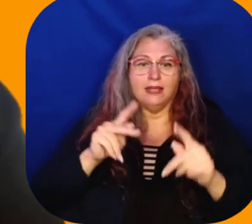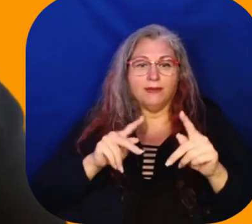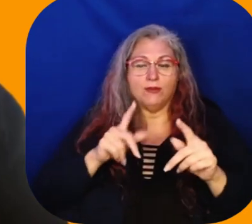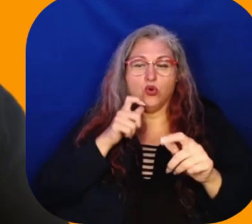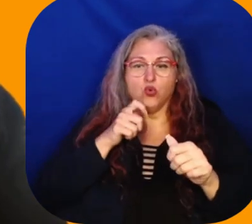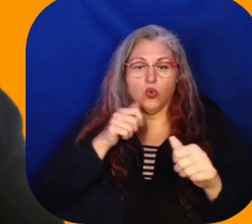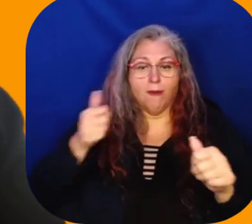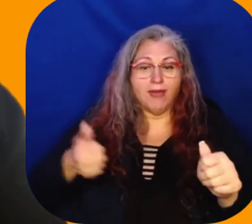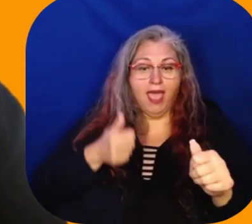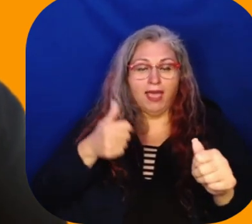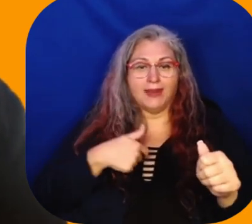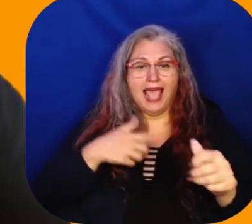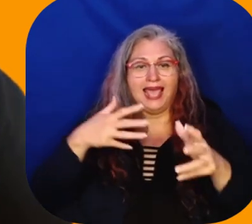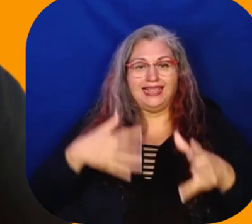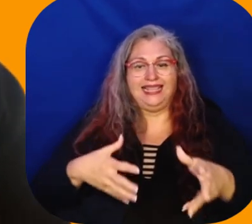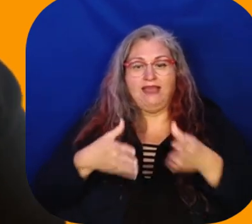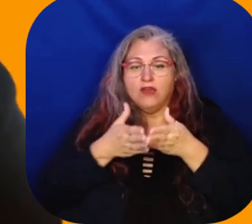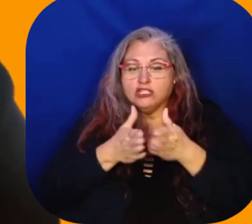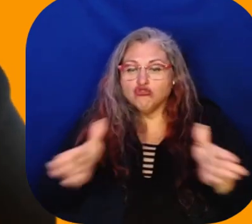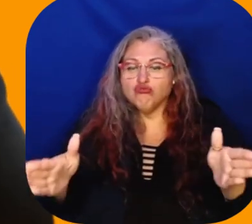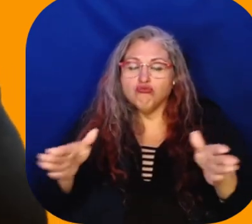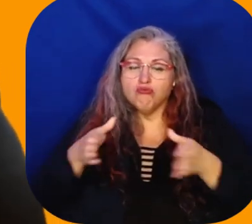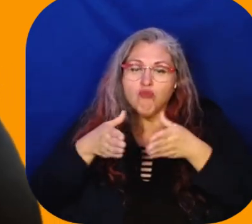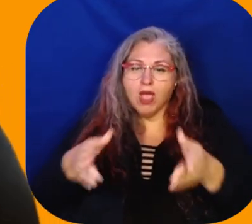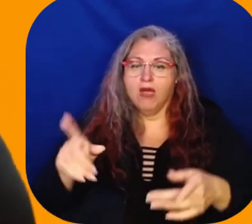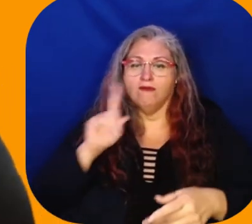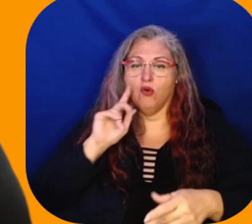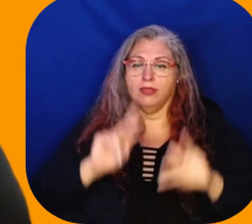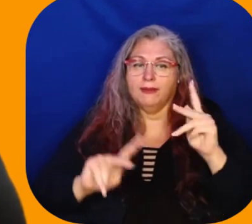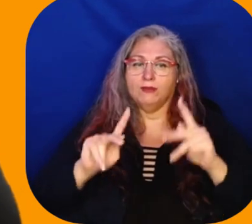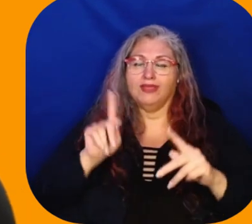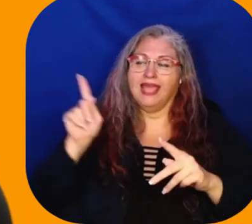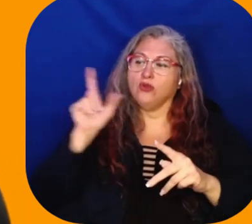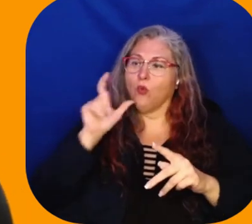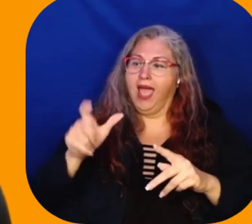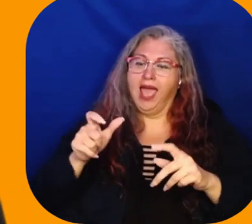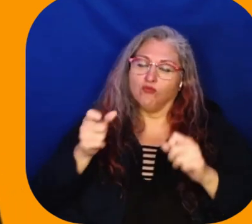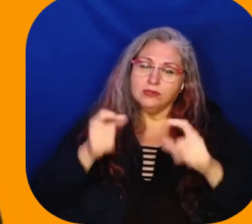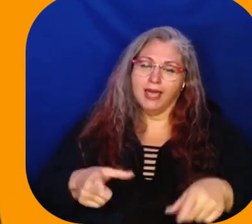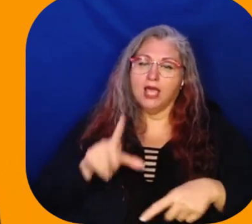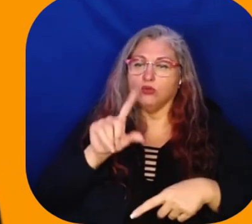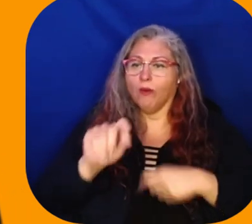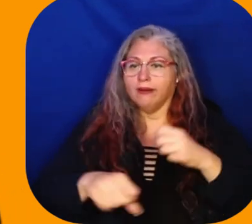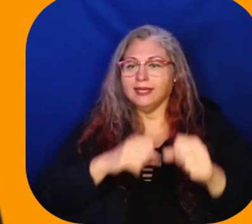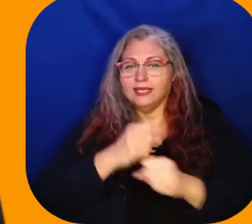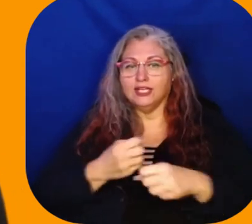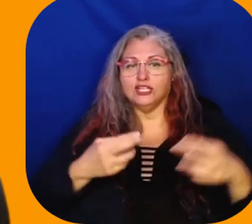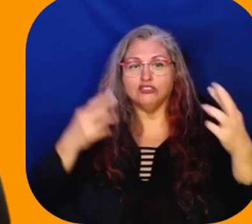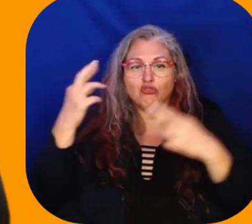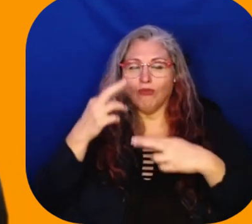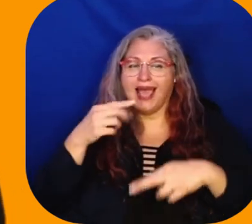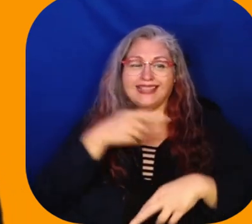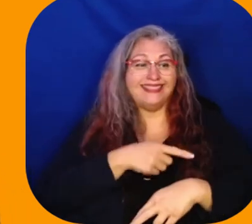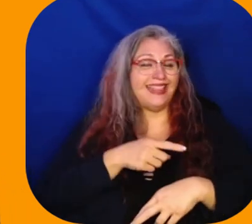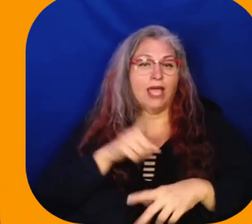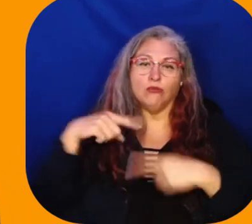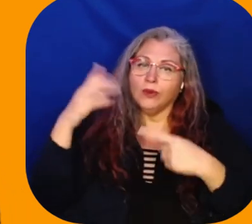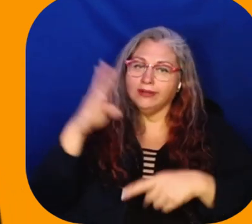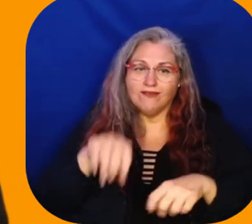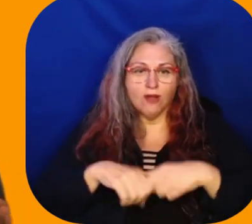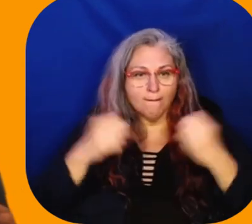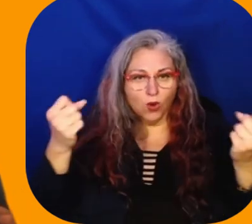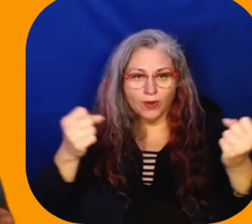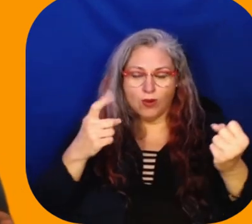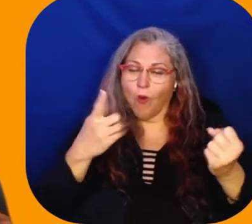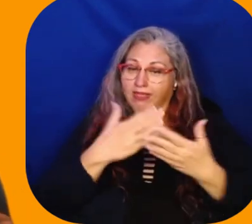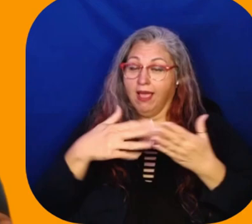trail for my people. So they don't have to spend 20 years realizing that they were never broken. That's one thing Jesus was taught me. I was never broken. I